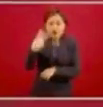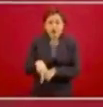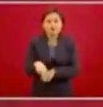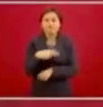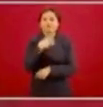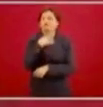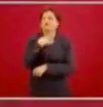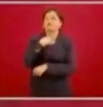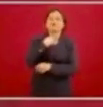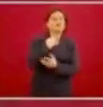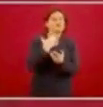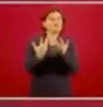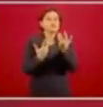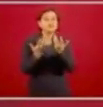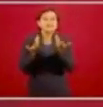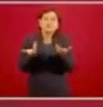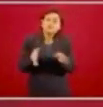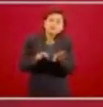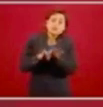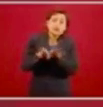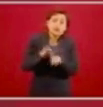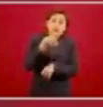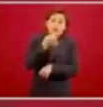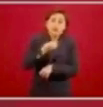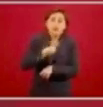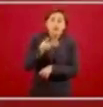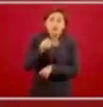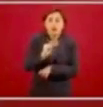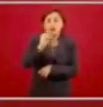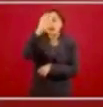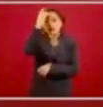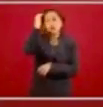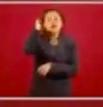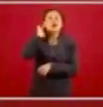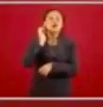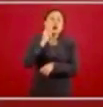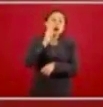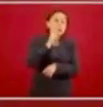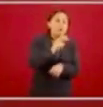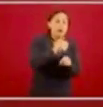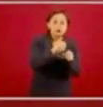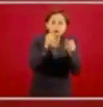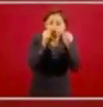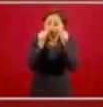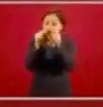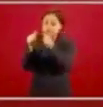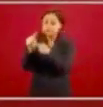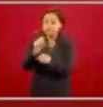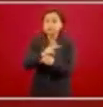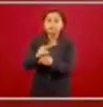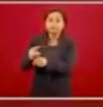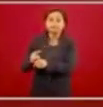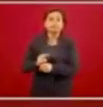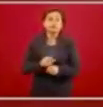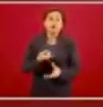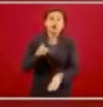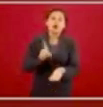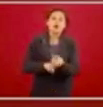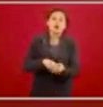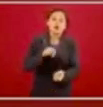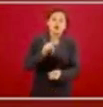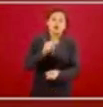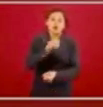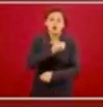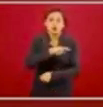a worldwide phenomenon, we have to work with what we have, and we have to make this system, this